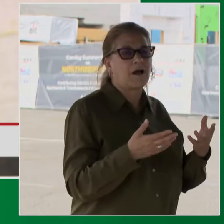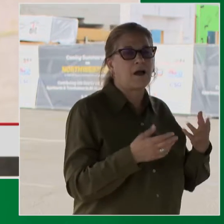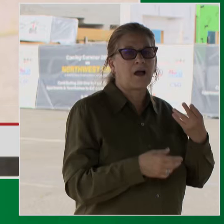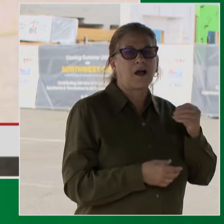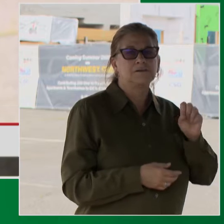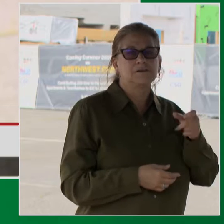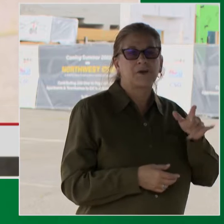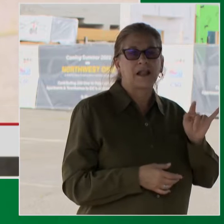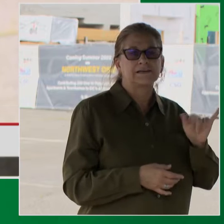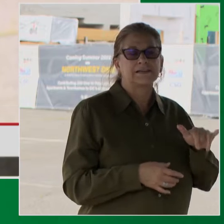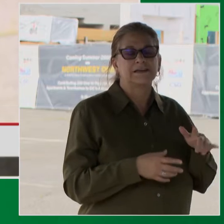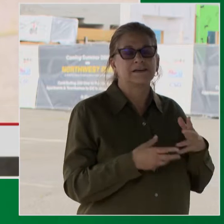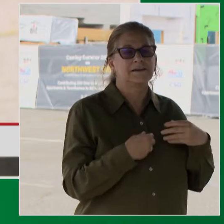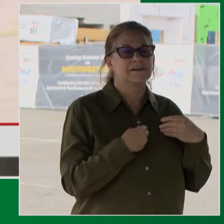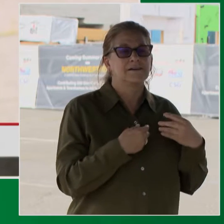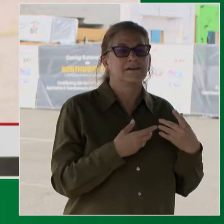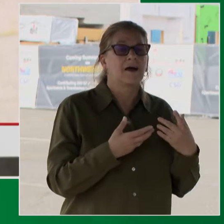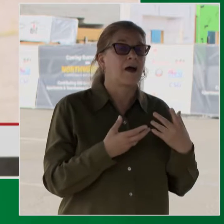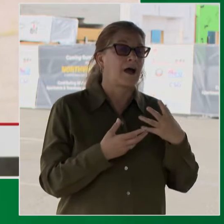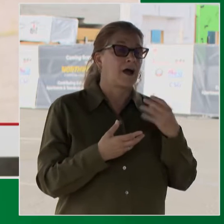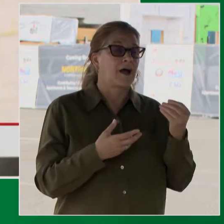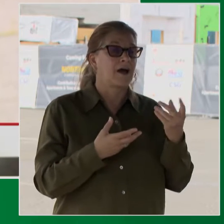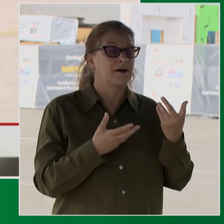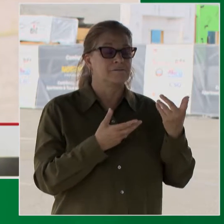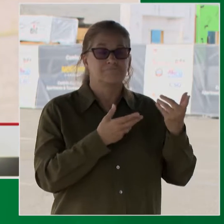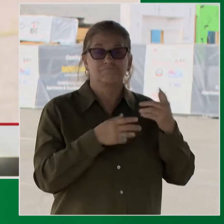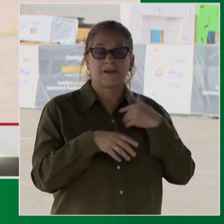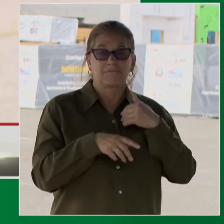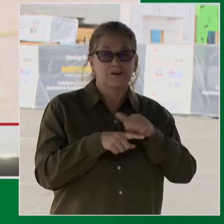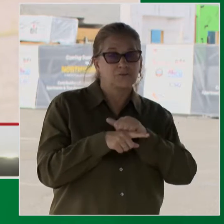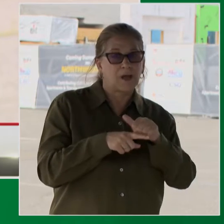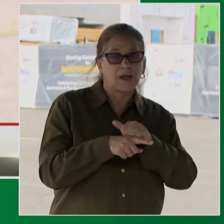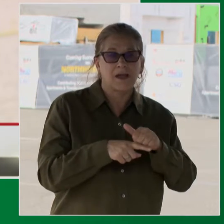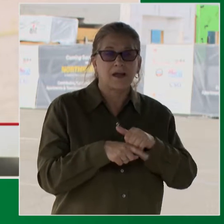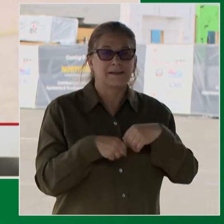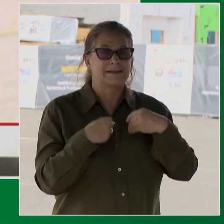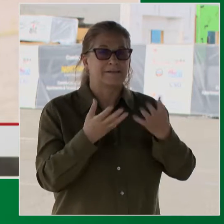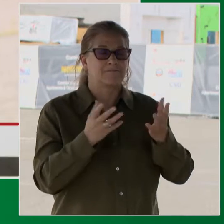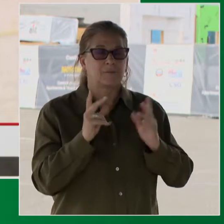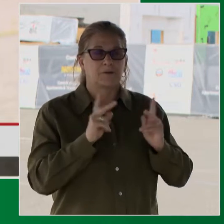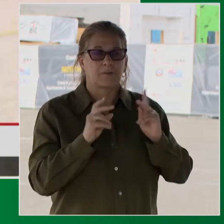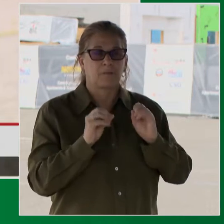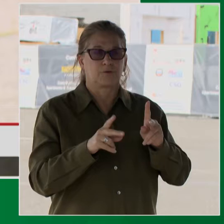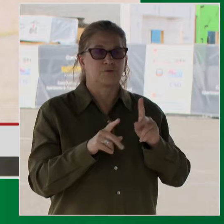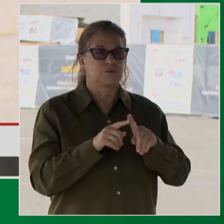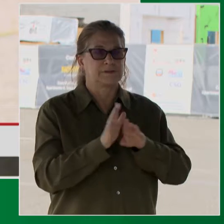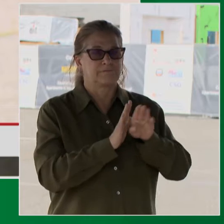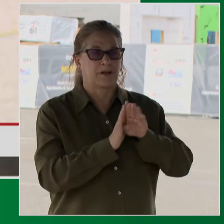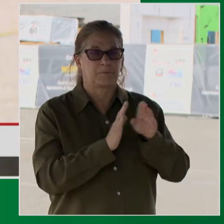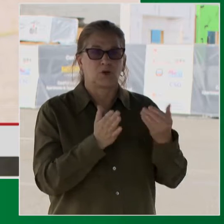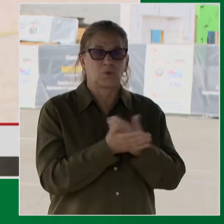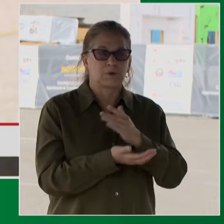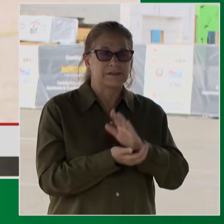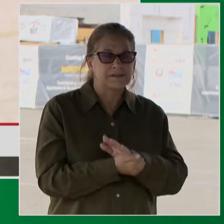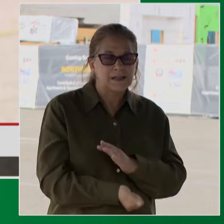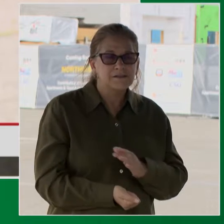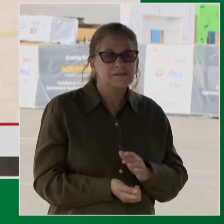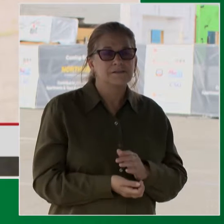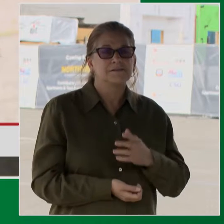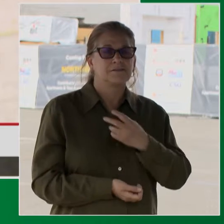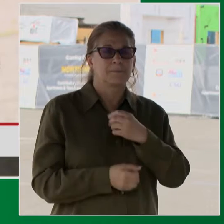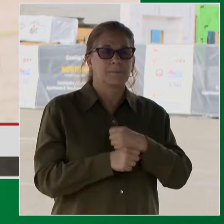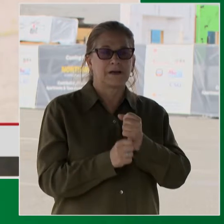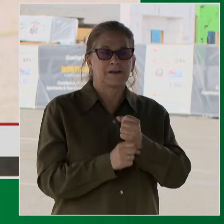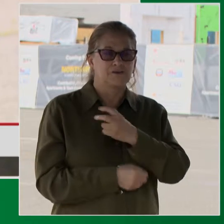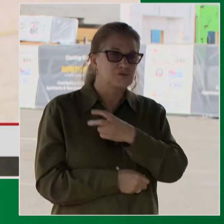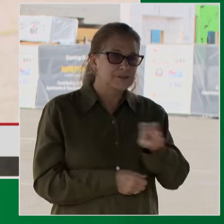a reskilling fund to provide training and resources to aid those transitions. So that helps both the individual and